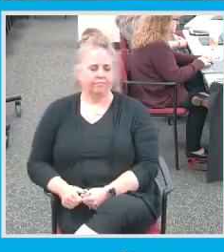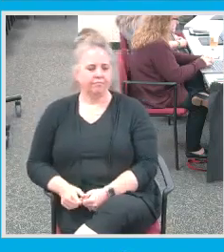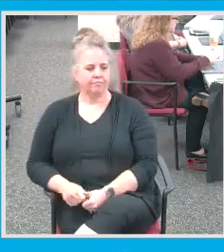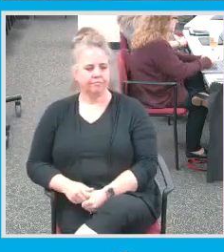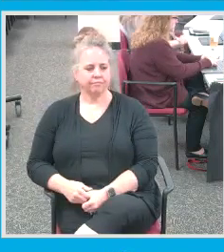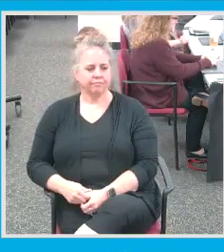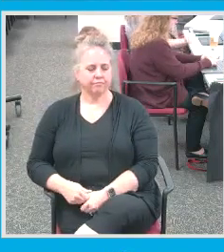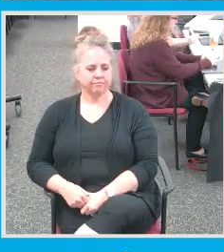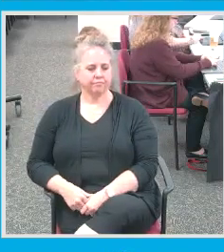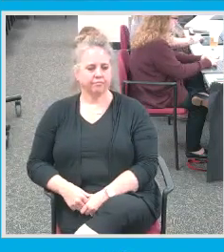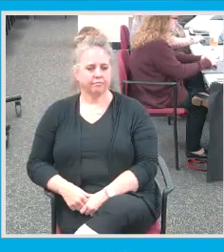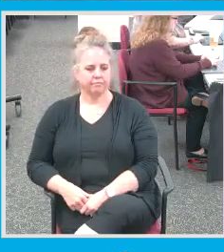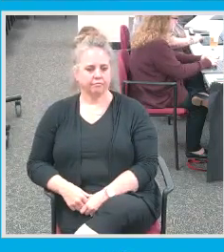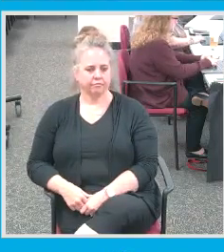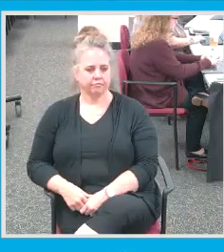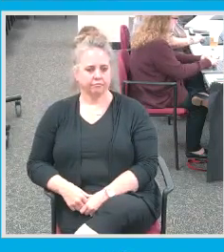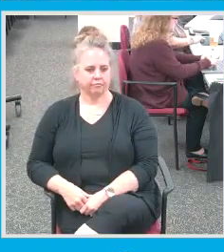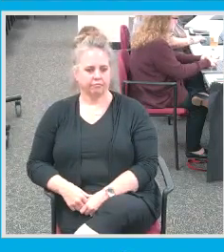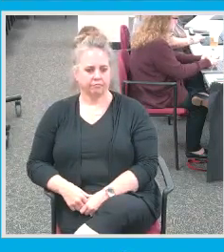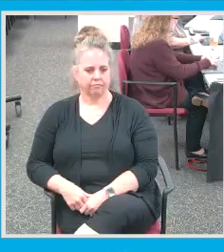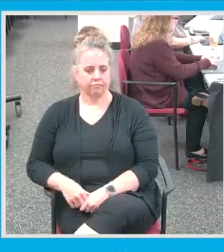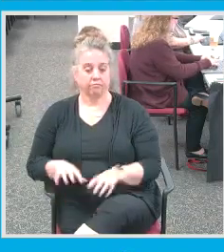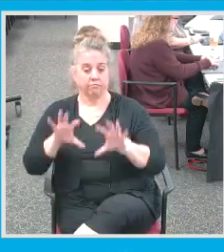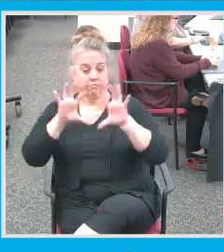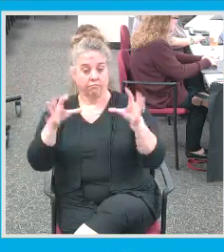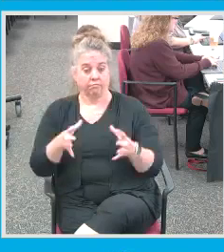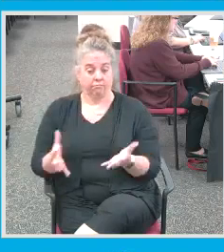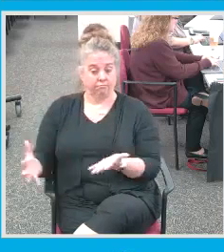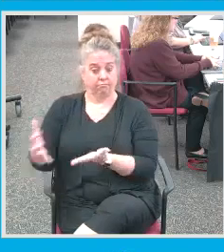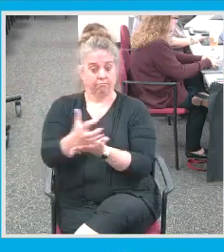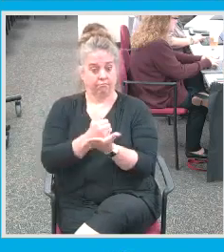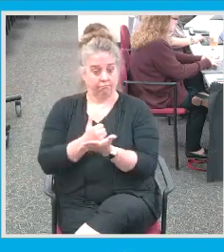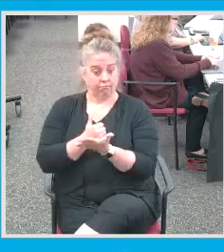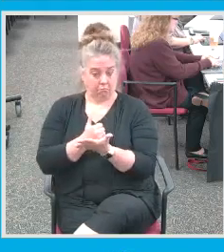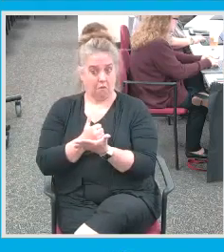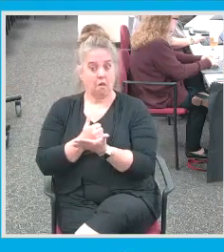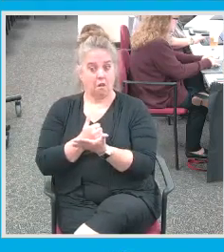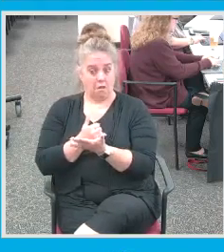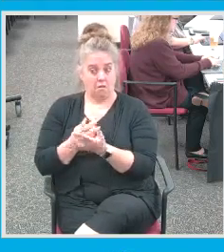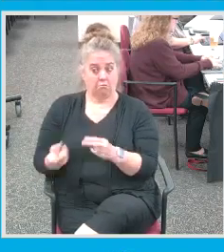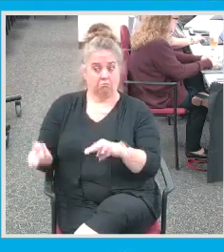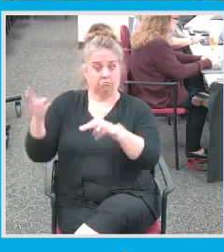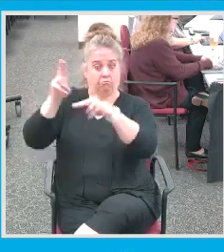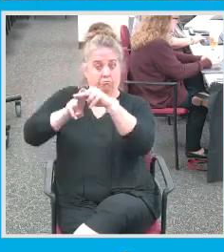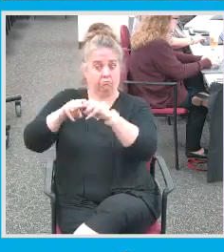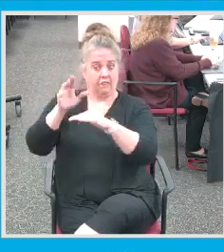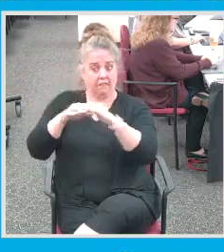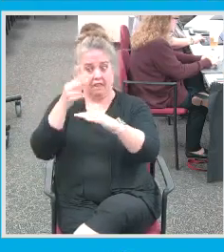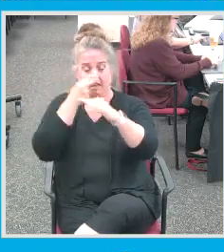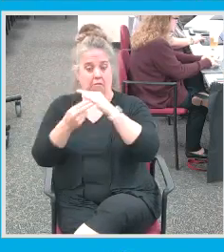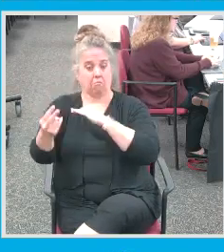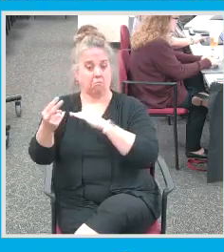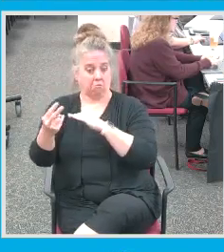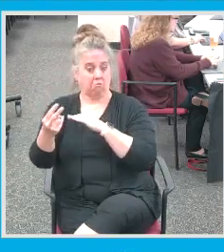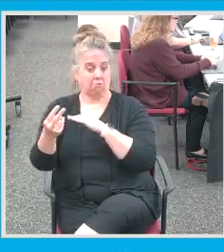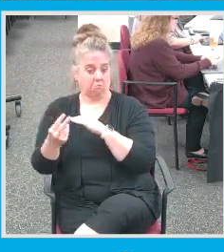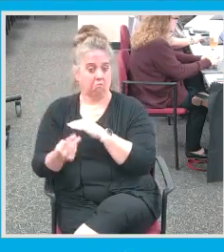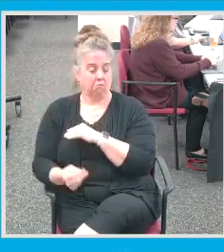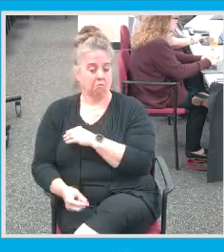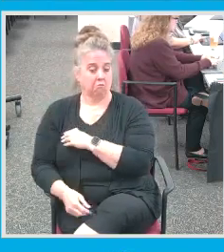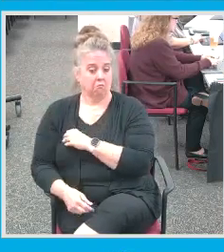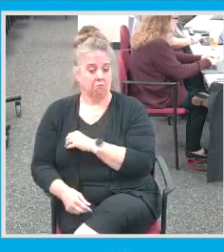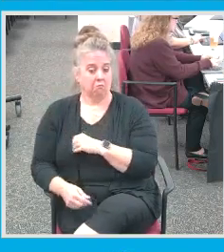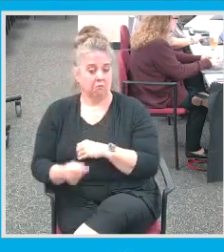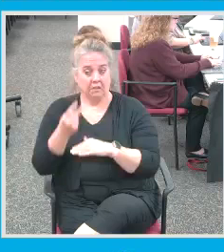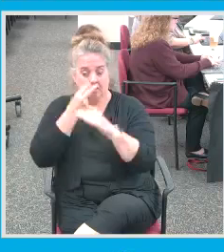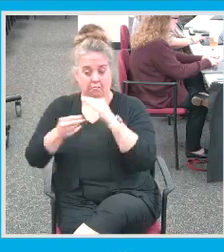said, overall revenues are coming in higher than originally anticipated. For expenditures, they are coming in below expectations.